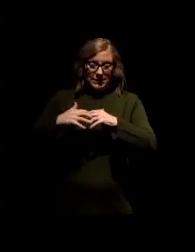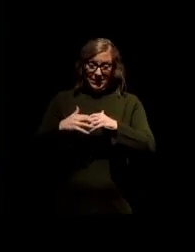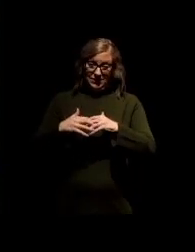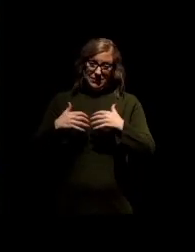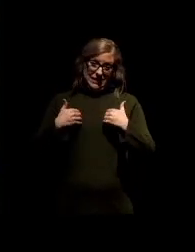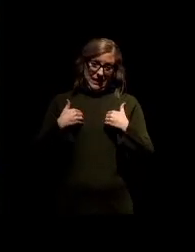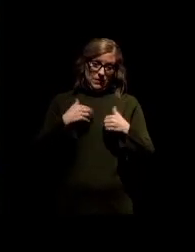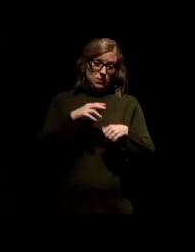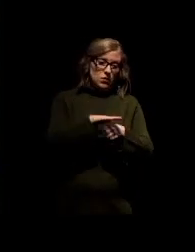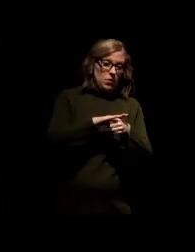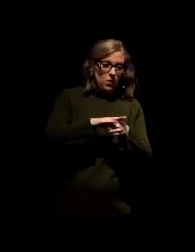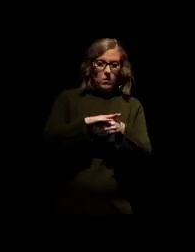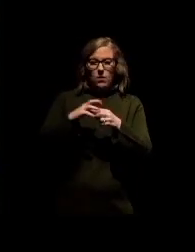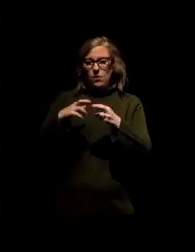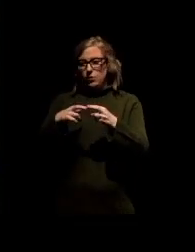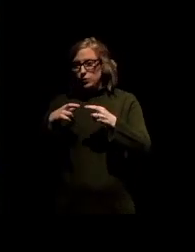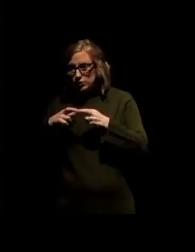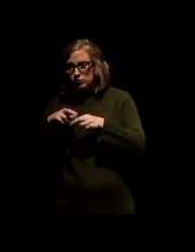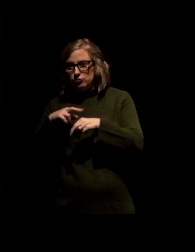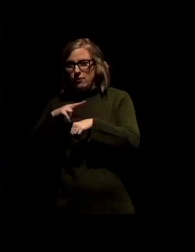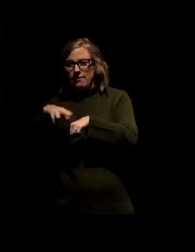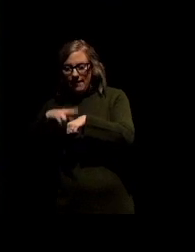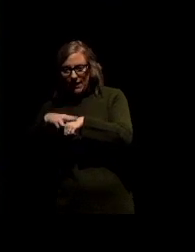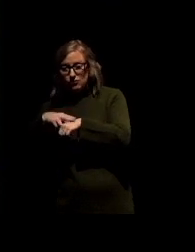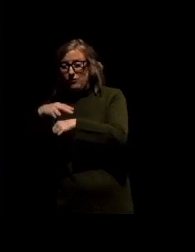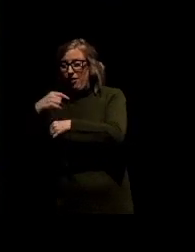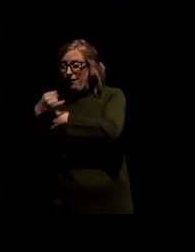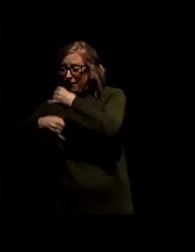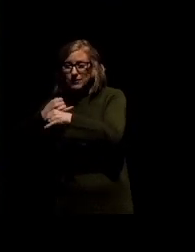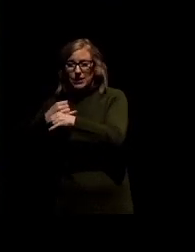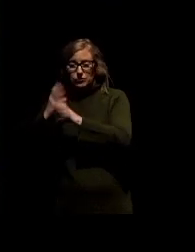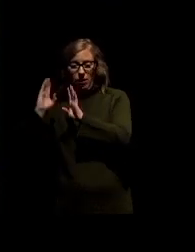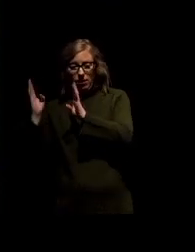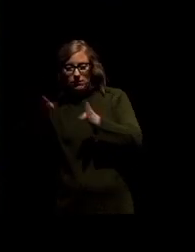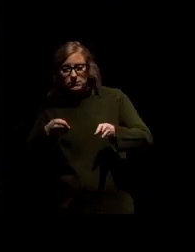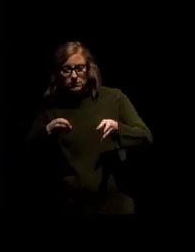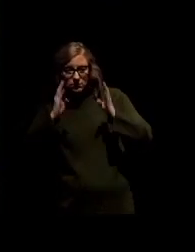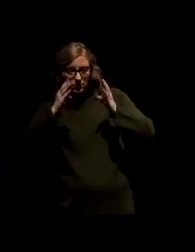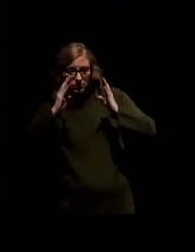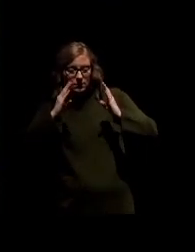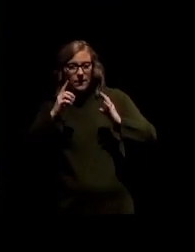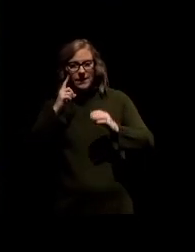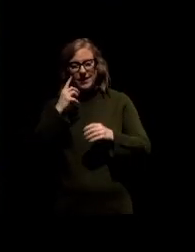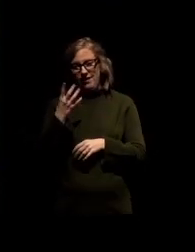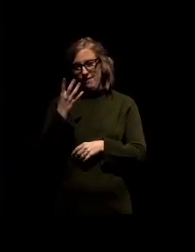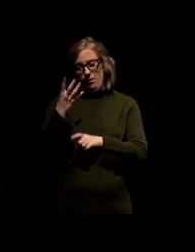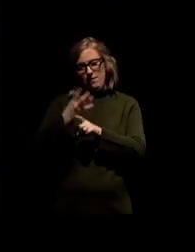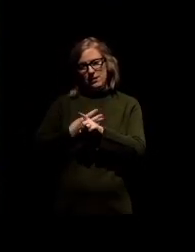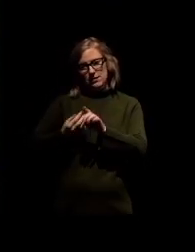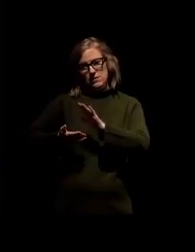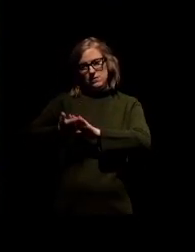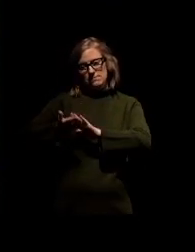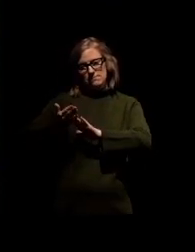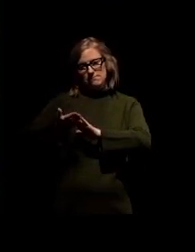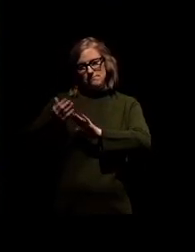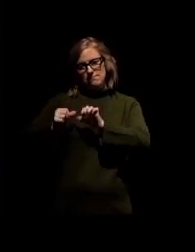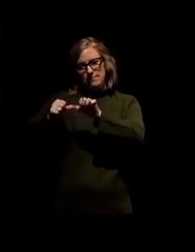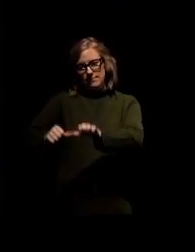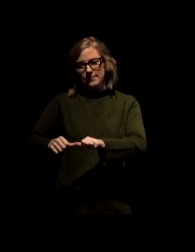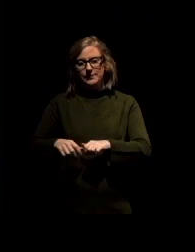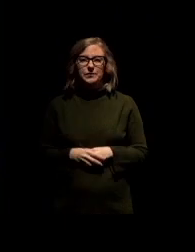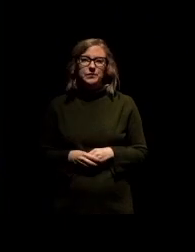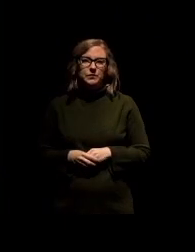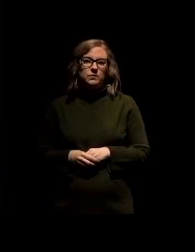sometimes international attention over the course of the 6 or 7 months that it was operative, that it was continuing on.